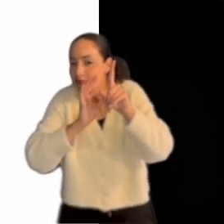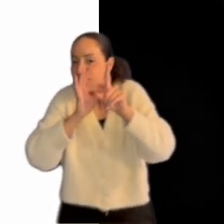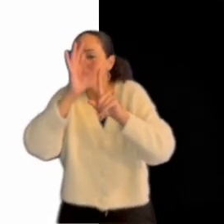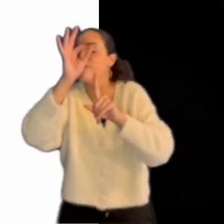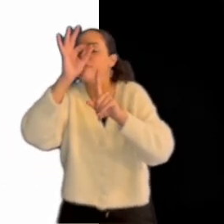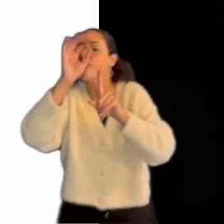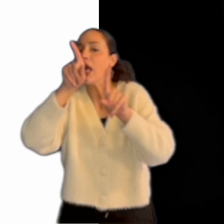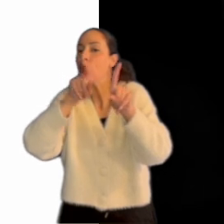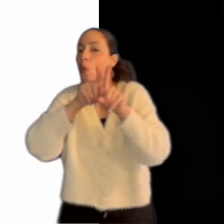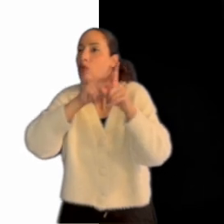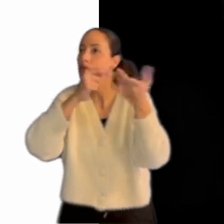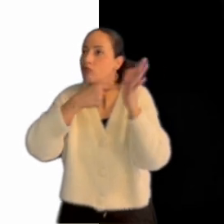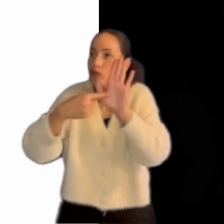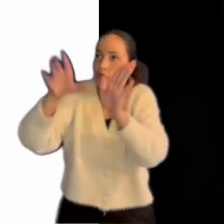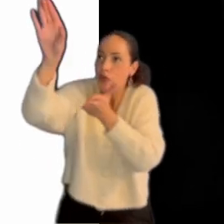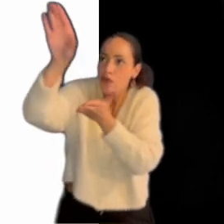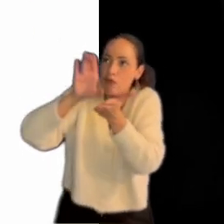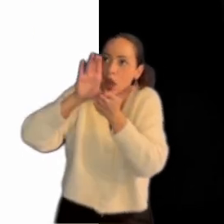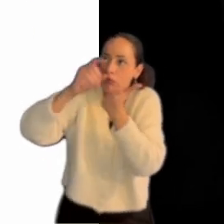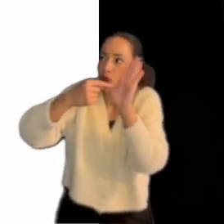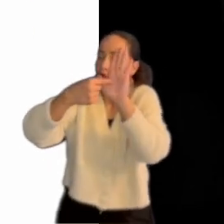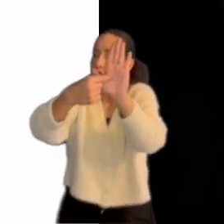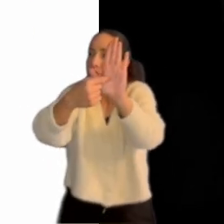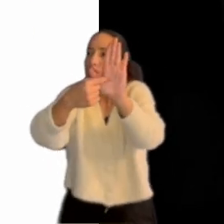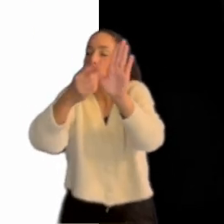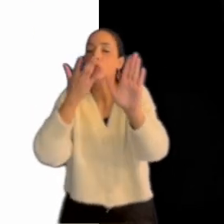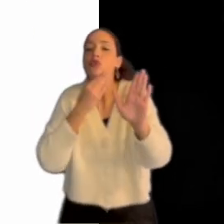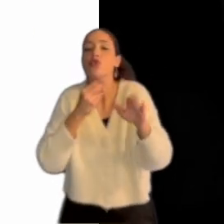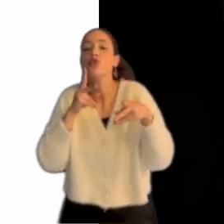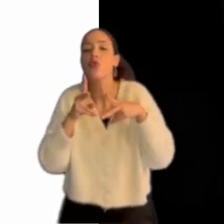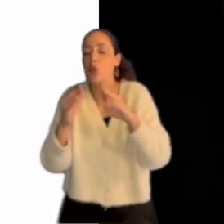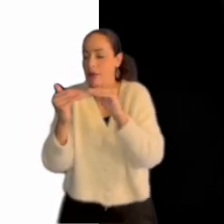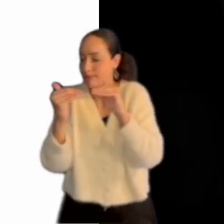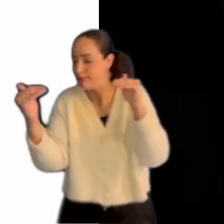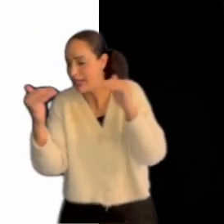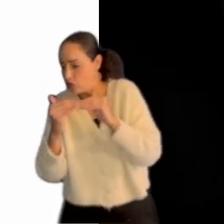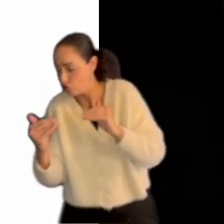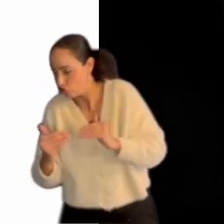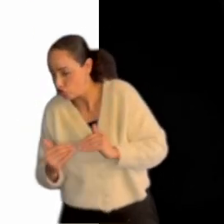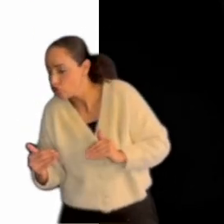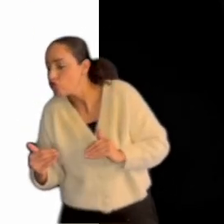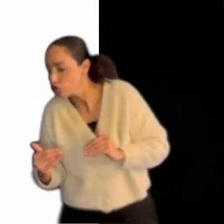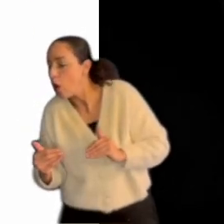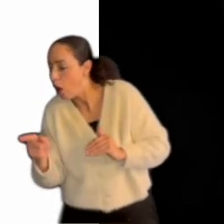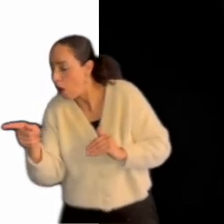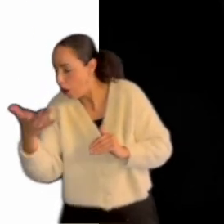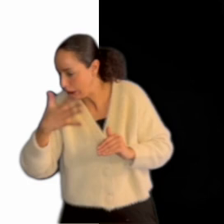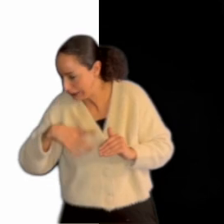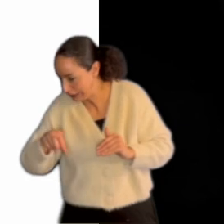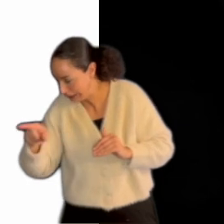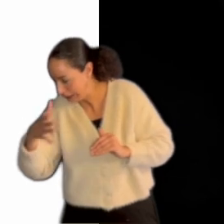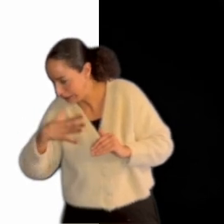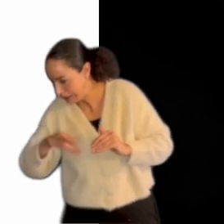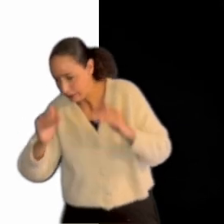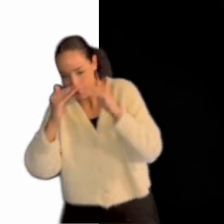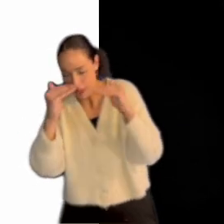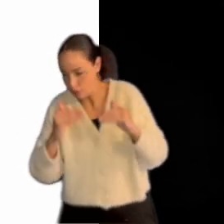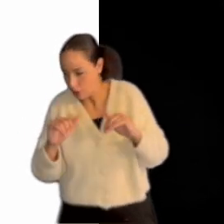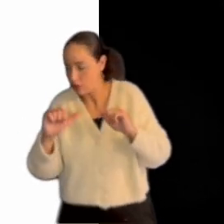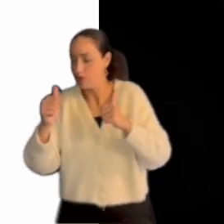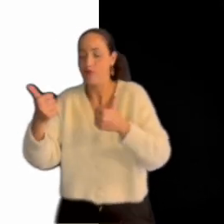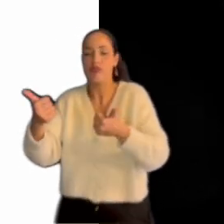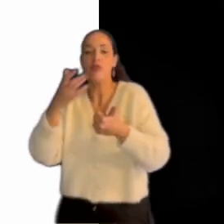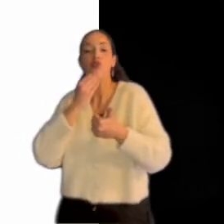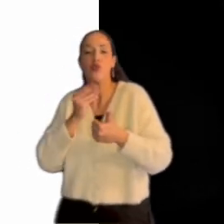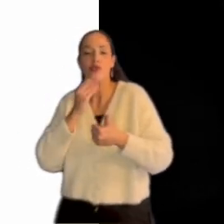themselves. Much of the work that we do is time limited, and in as much as there's a need to think about what and where next for those we're working